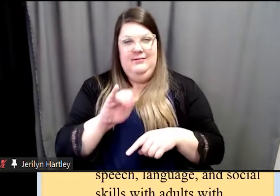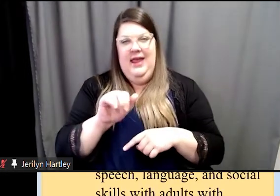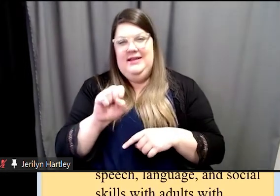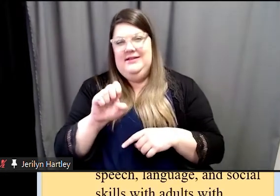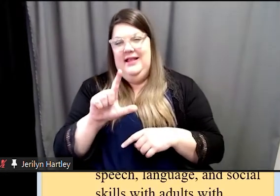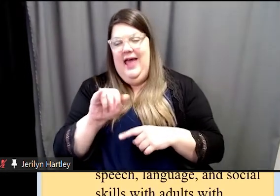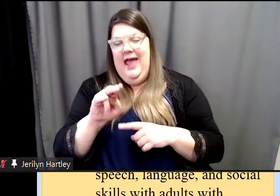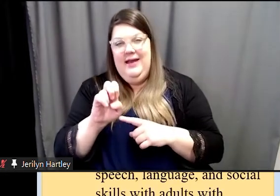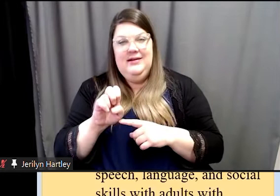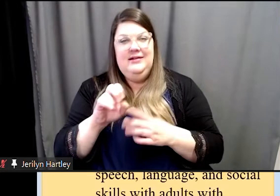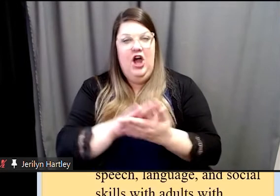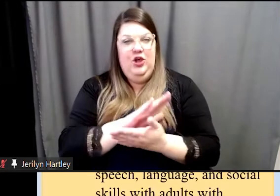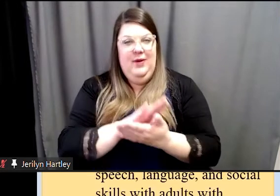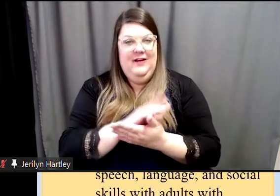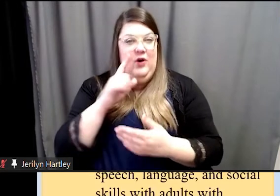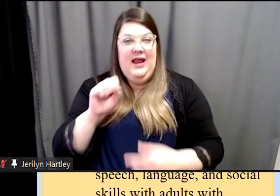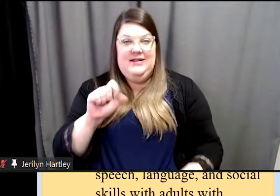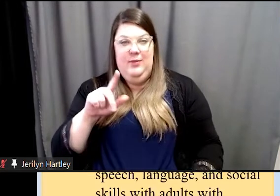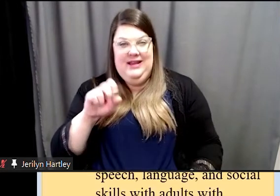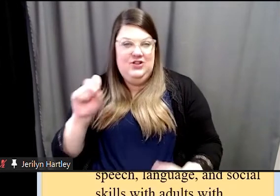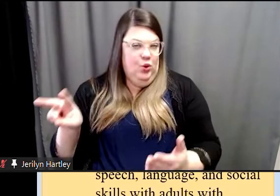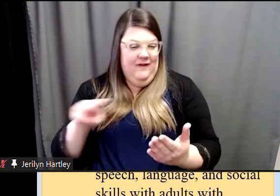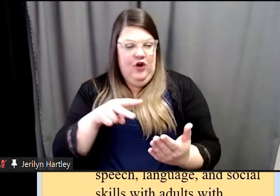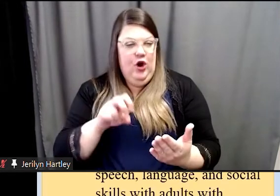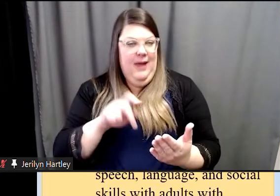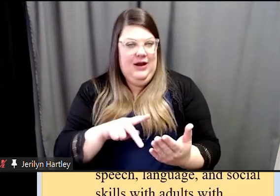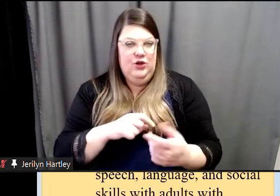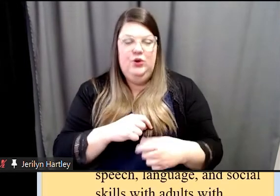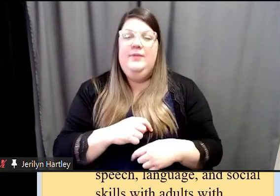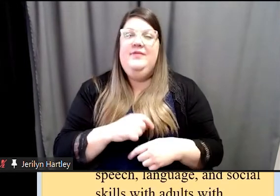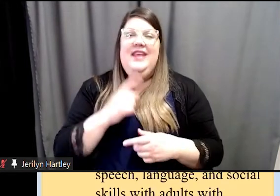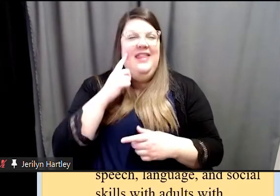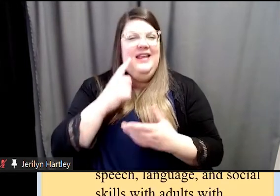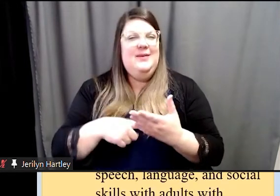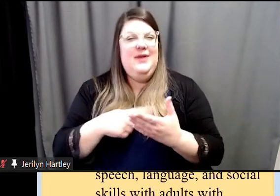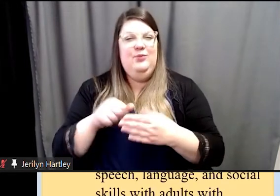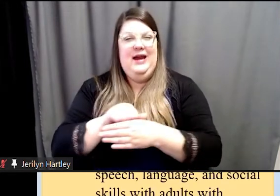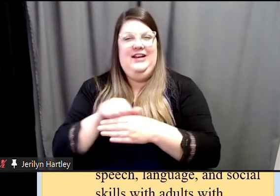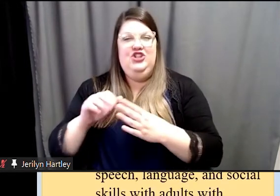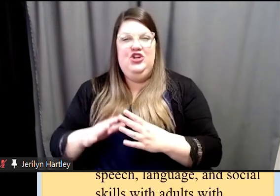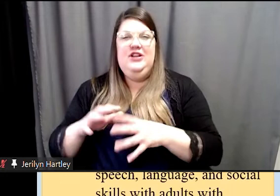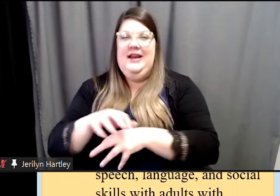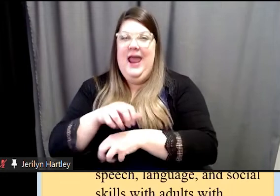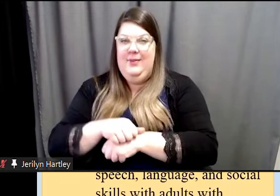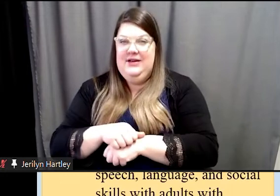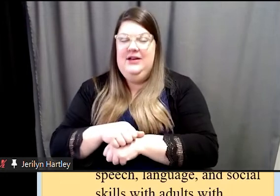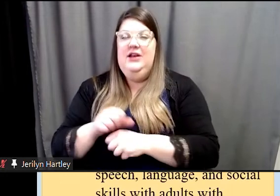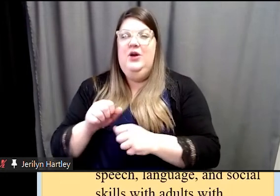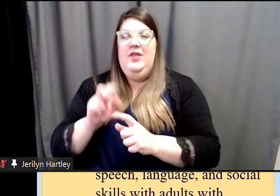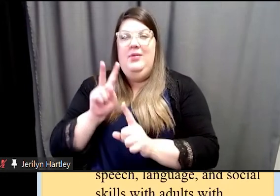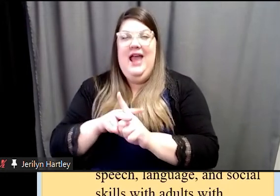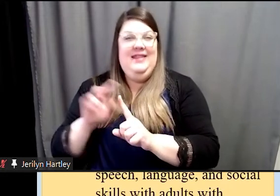for SLPs to refer back to. I feel like sometimes practitioners could get into a habit and maybe applying the same technique with